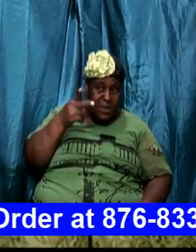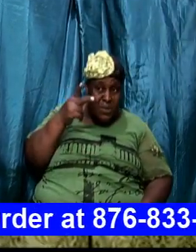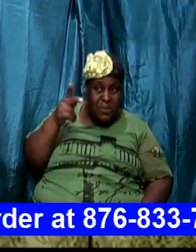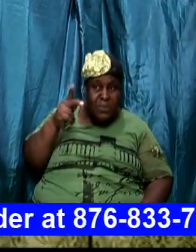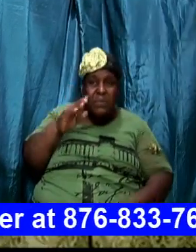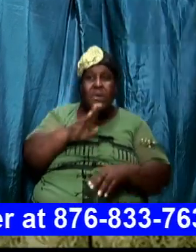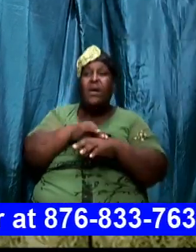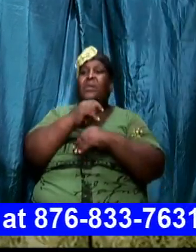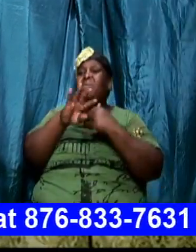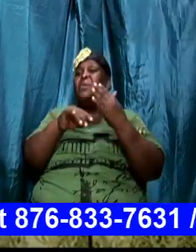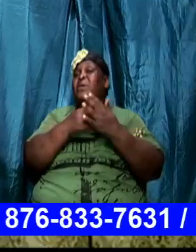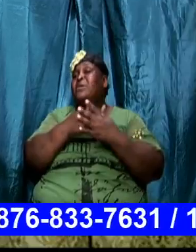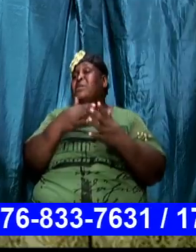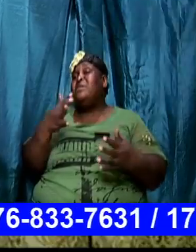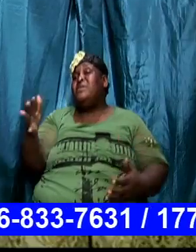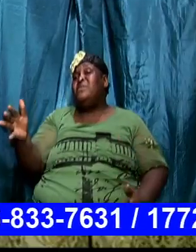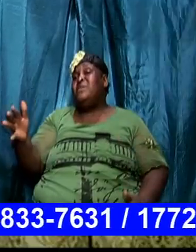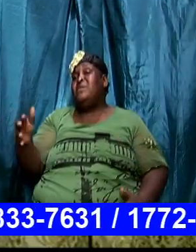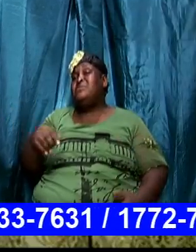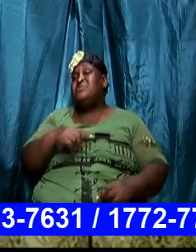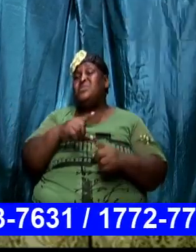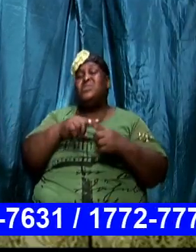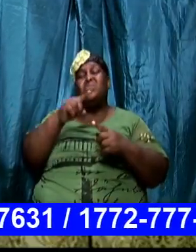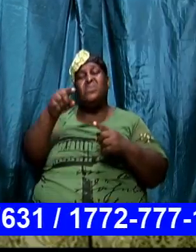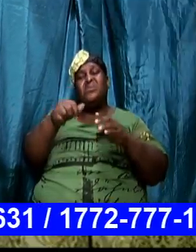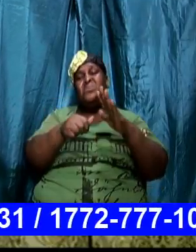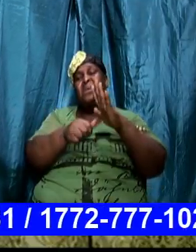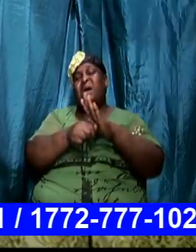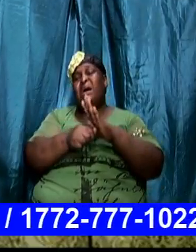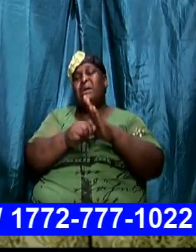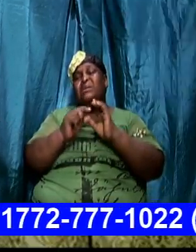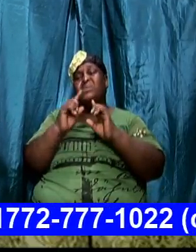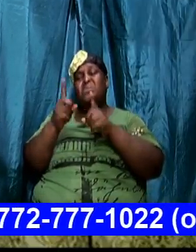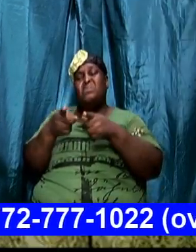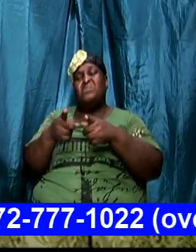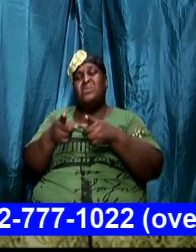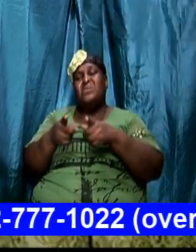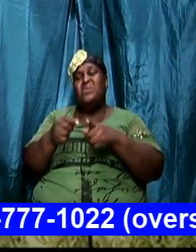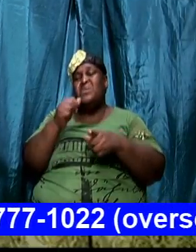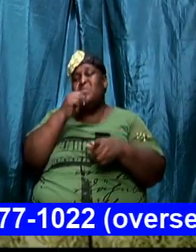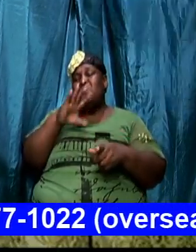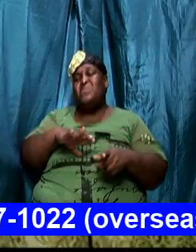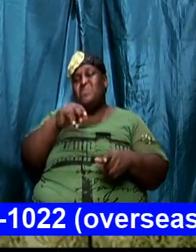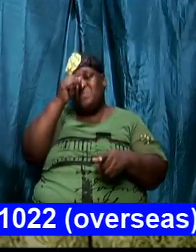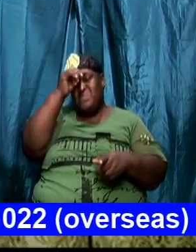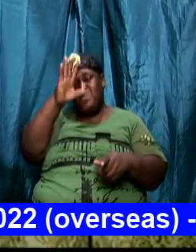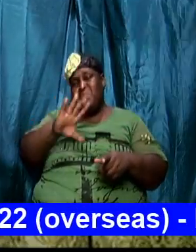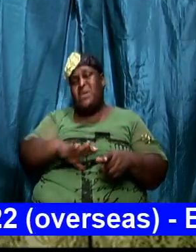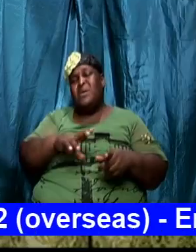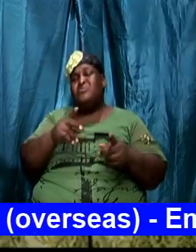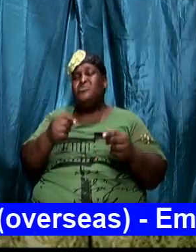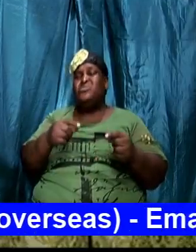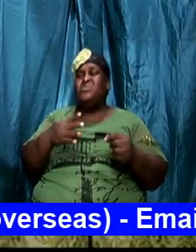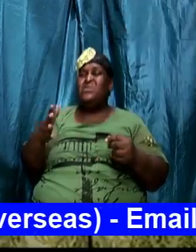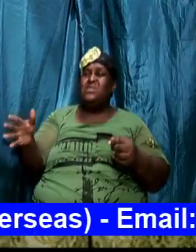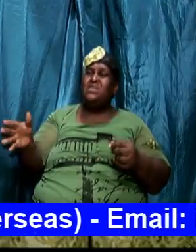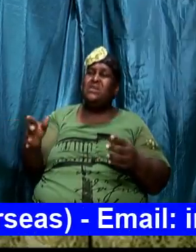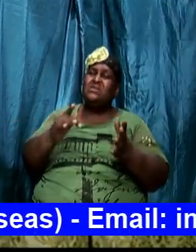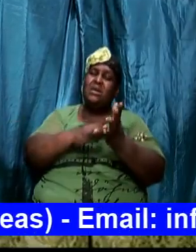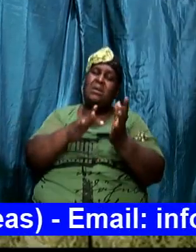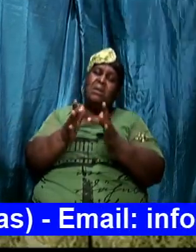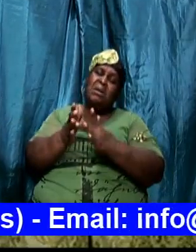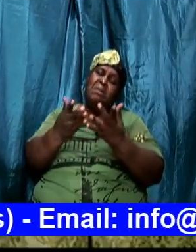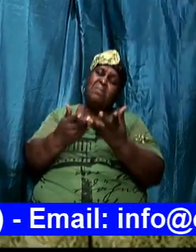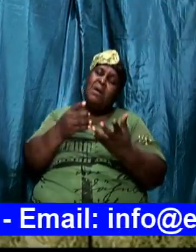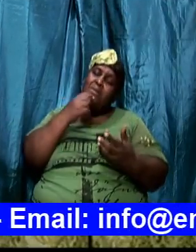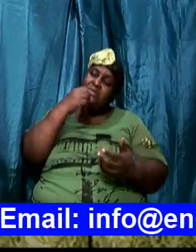things. Did you know that when you hide and you go there with men and with women, and we do the things that the Bible forbid